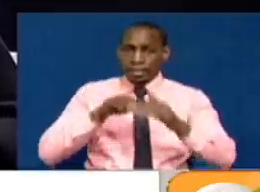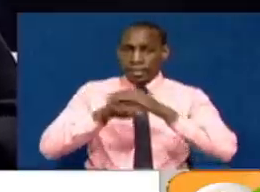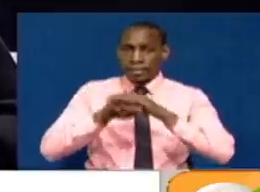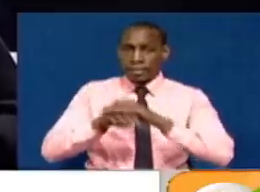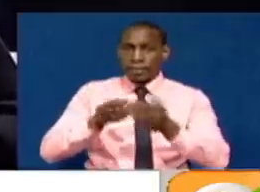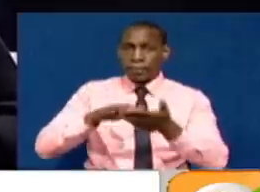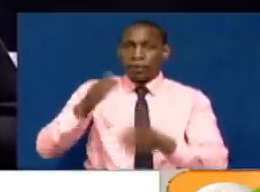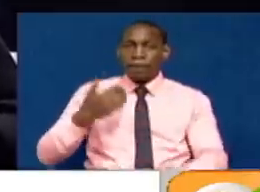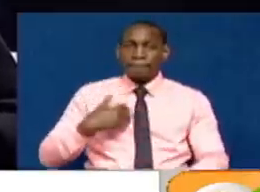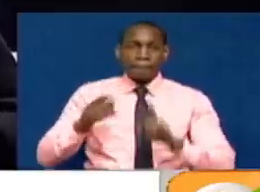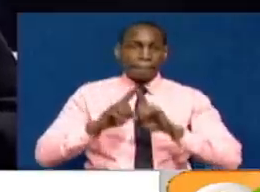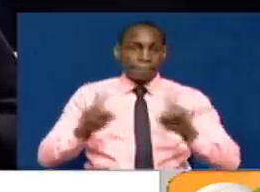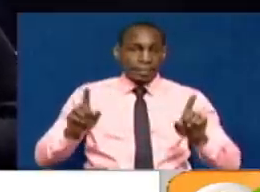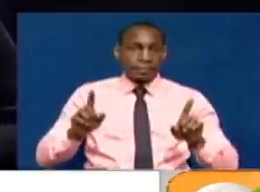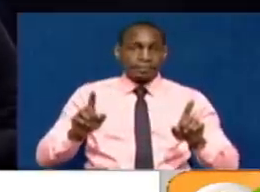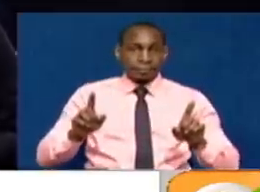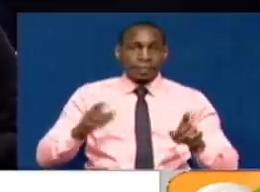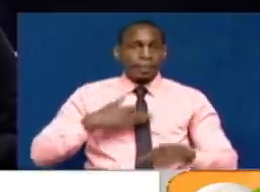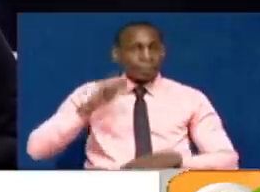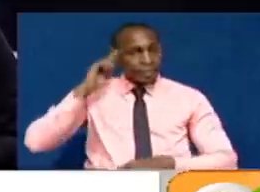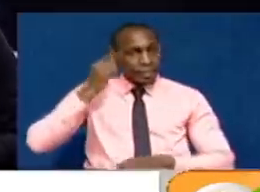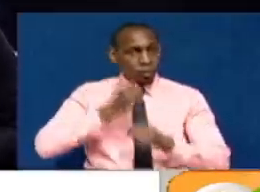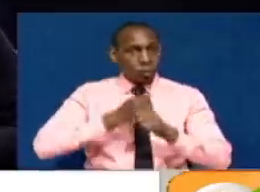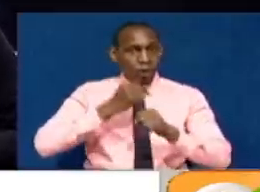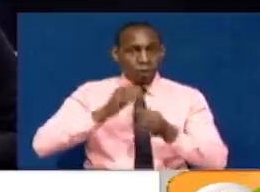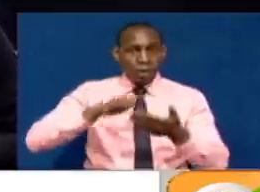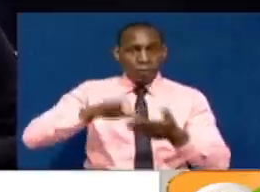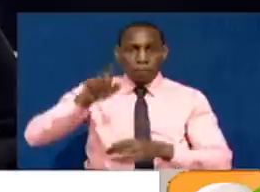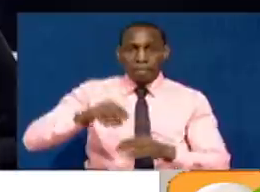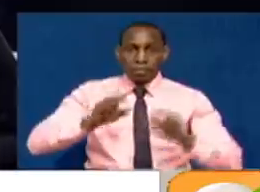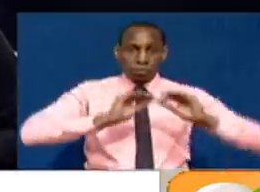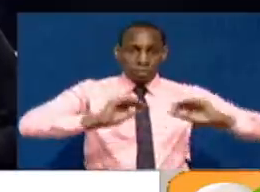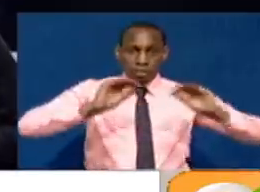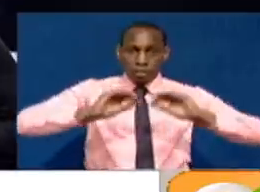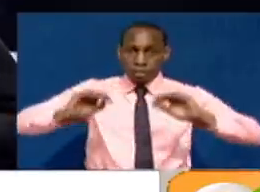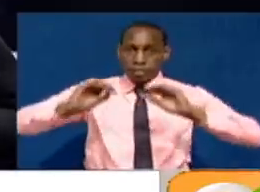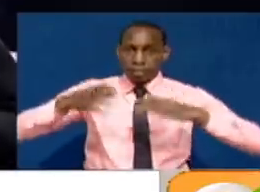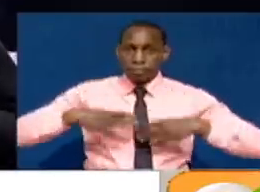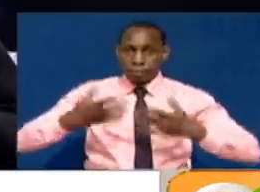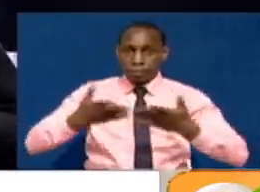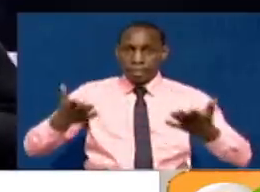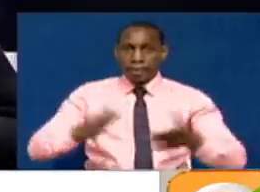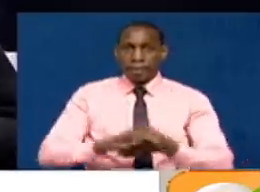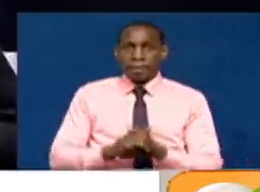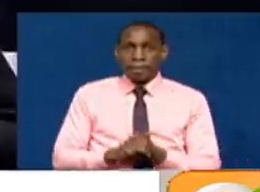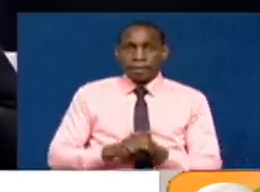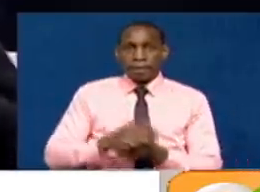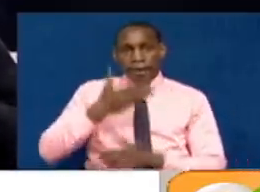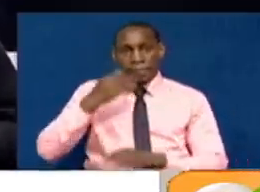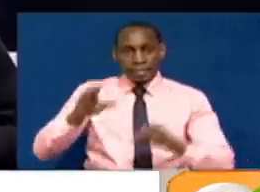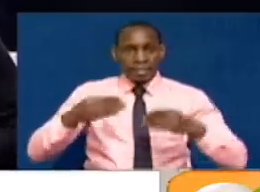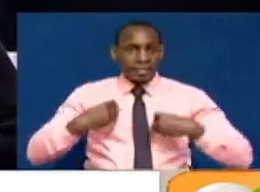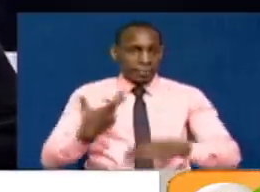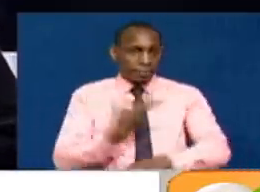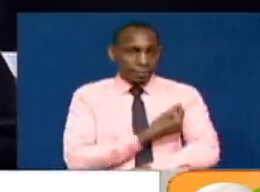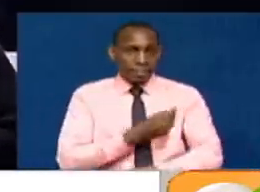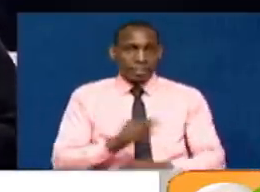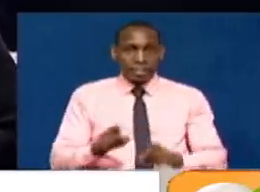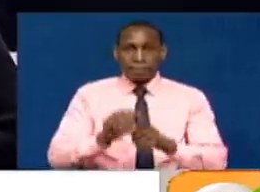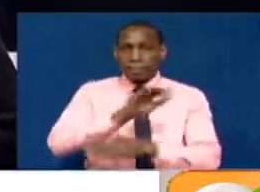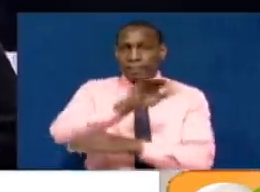access, but I think some work needs to go to sensitization of the public to just ramp up those numbers and